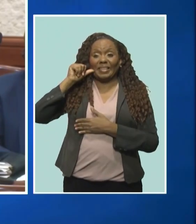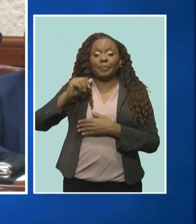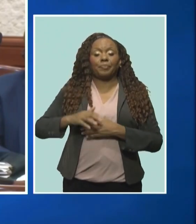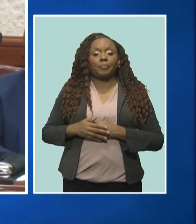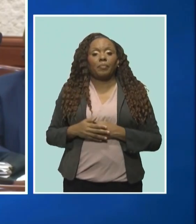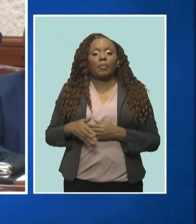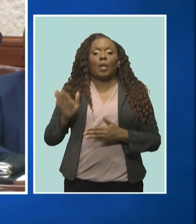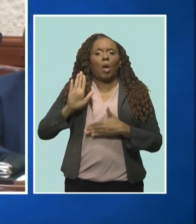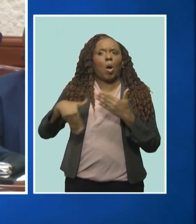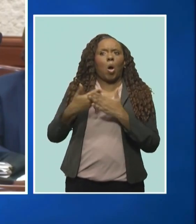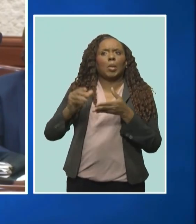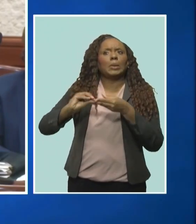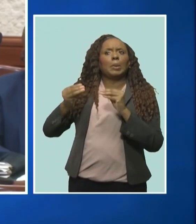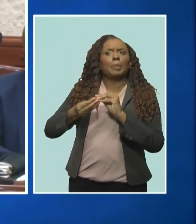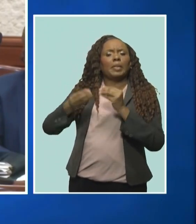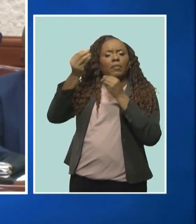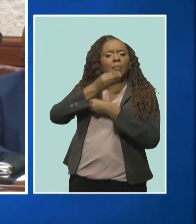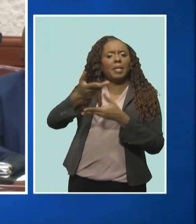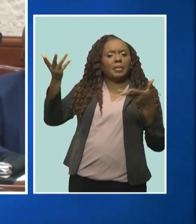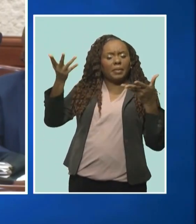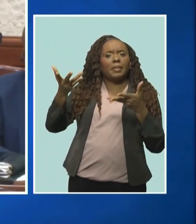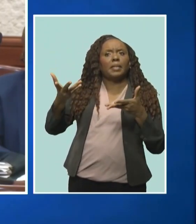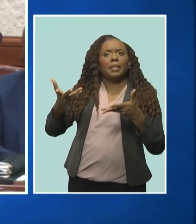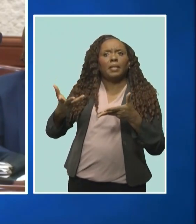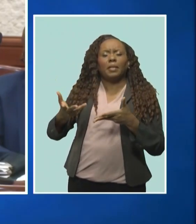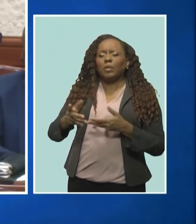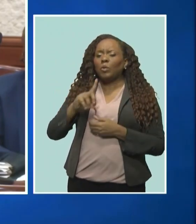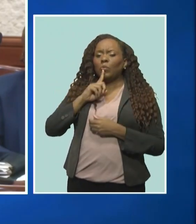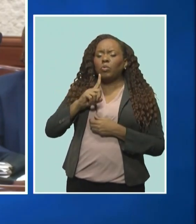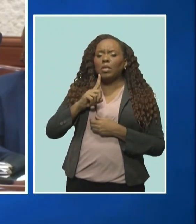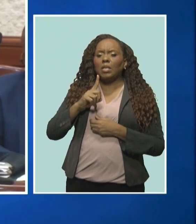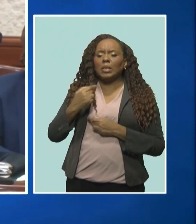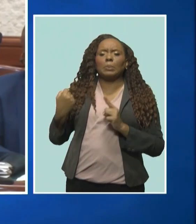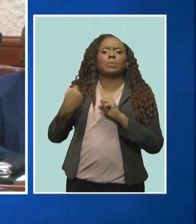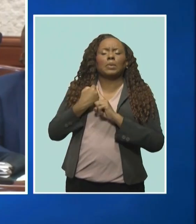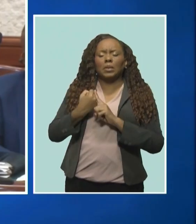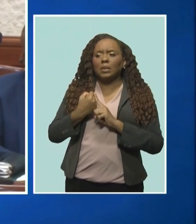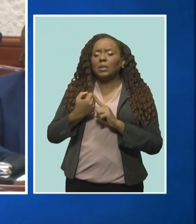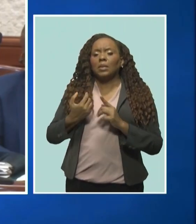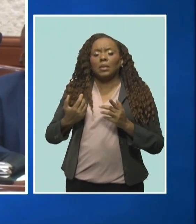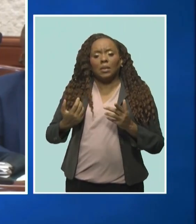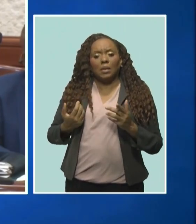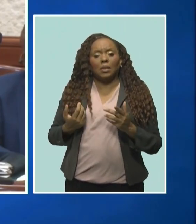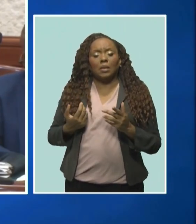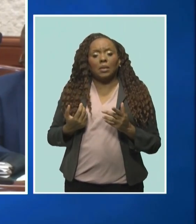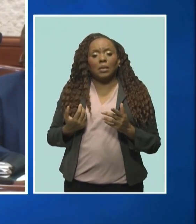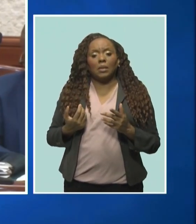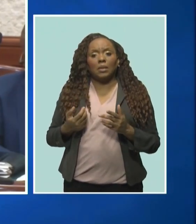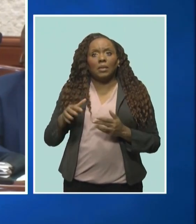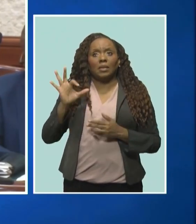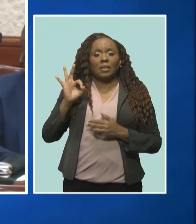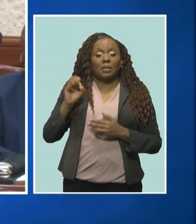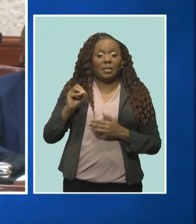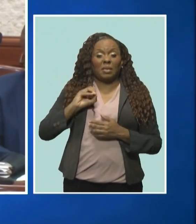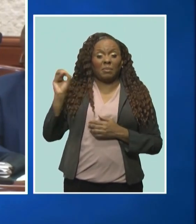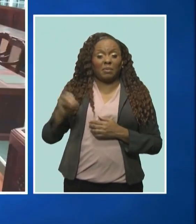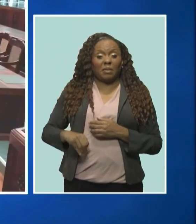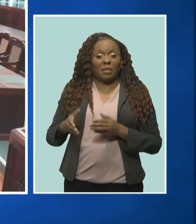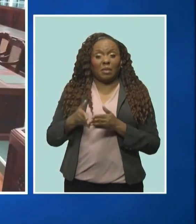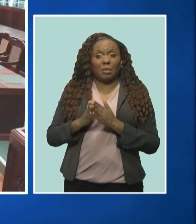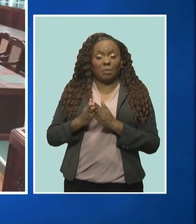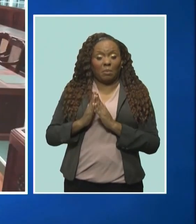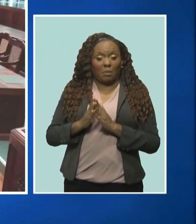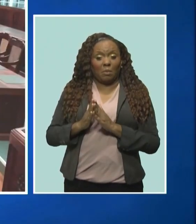I gave you, sir, one of the most striking is that of the affected boats, 90% of them were